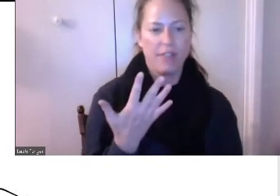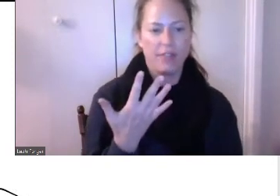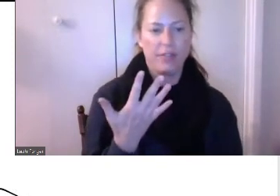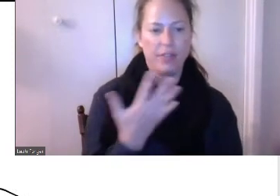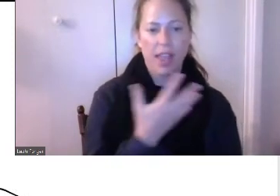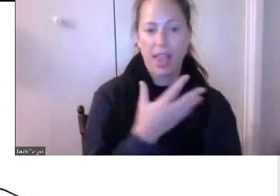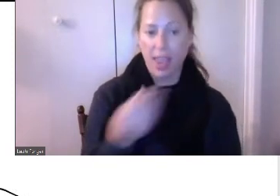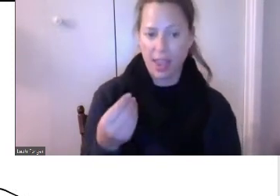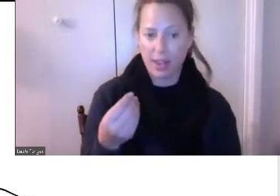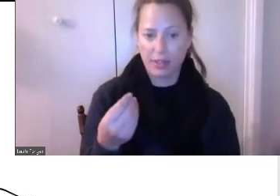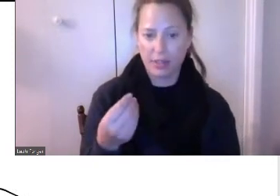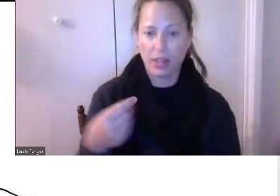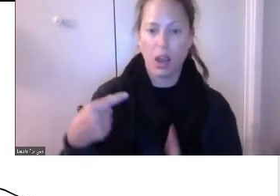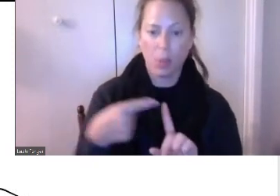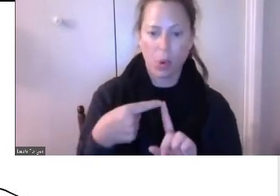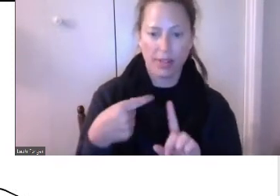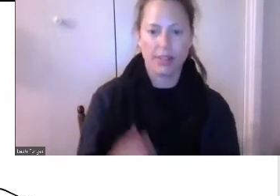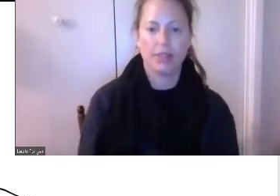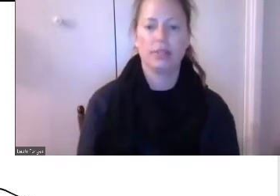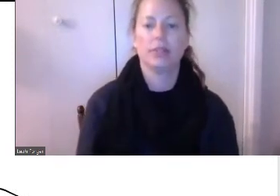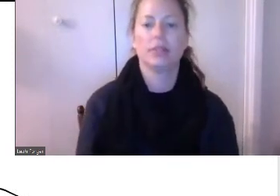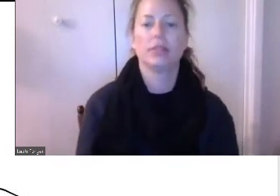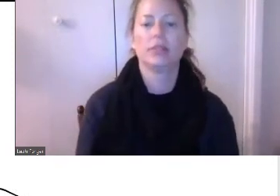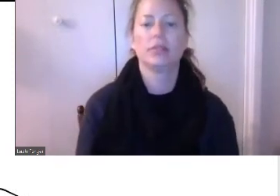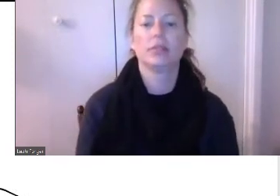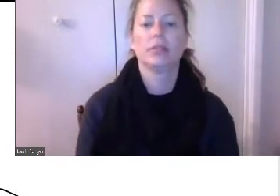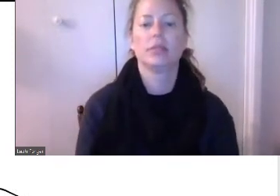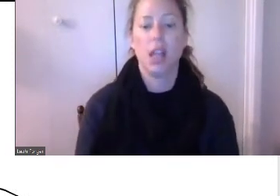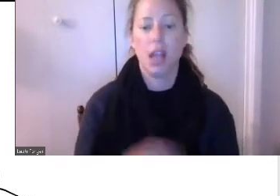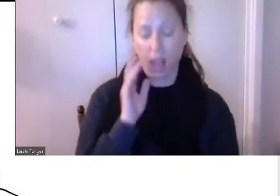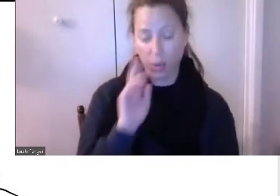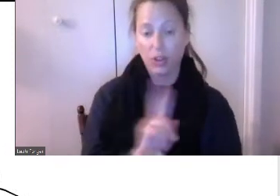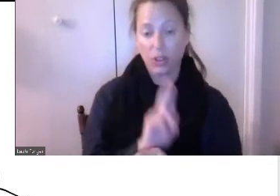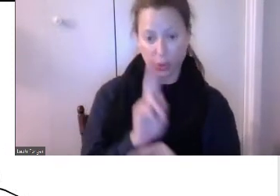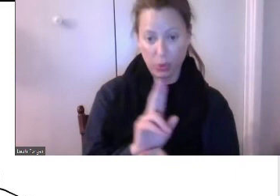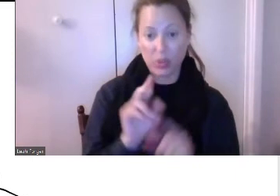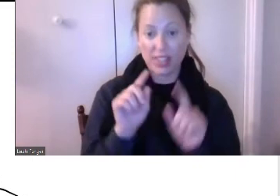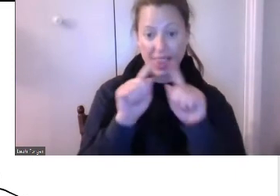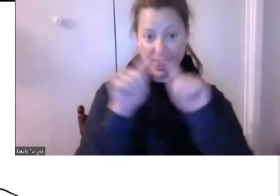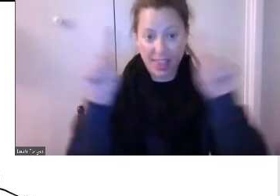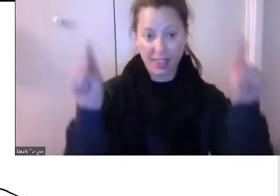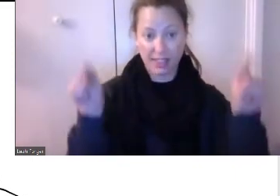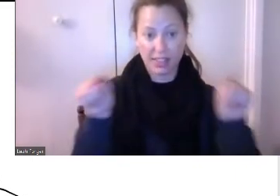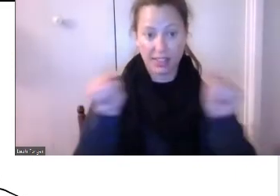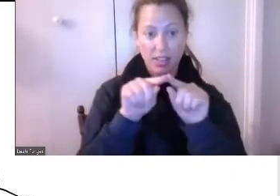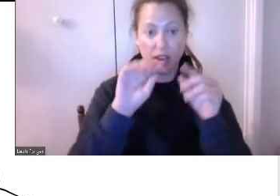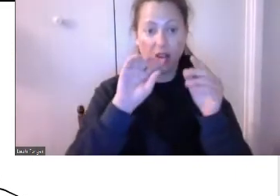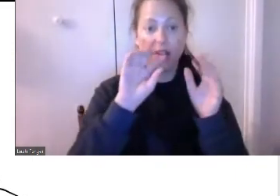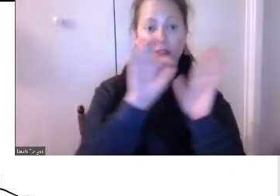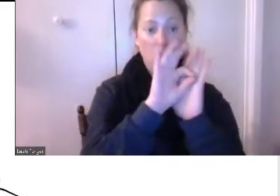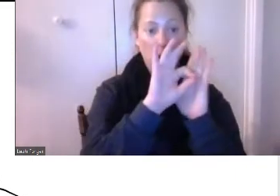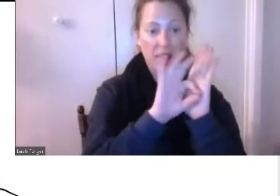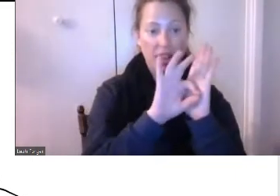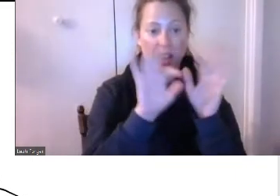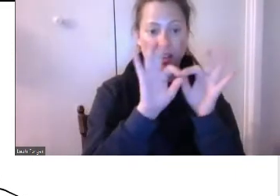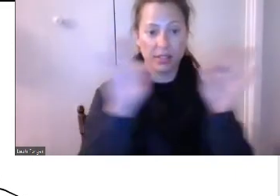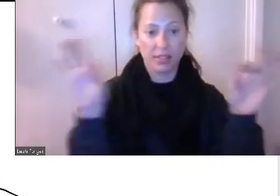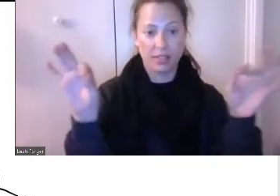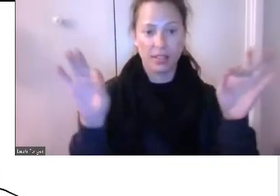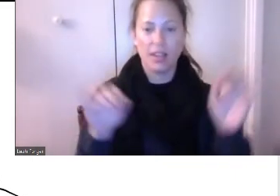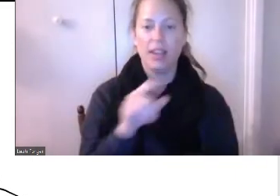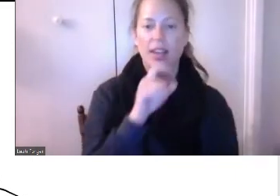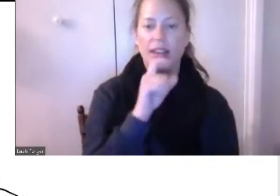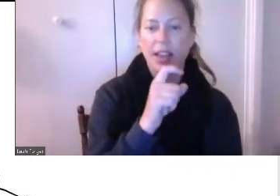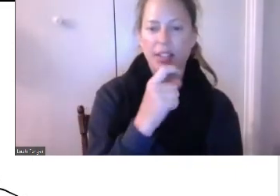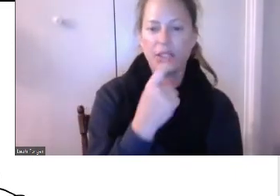point. I am going to use this formula right here. Look, here's my x1, here's